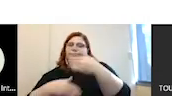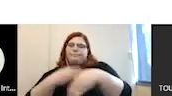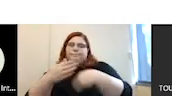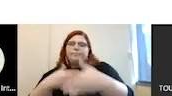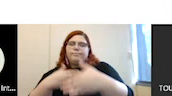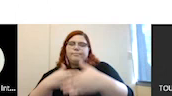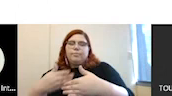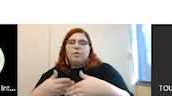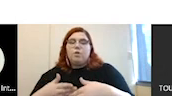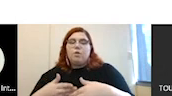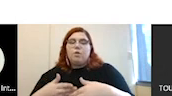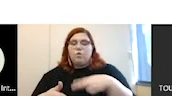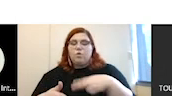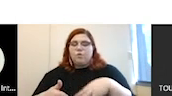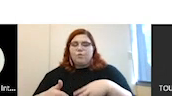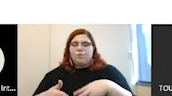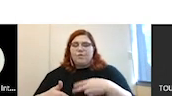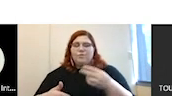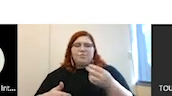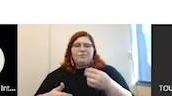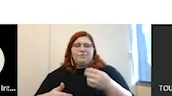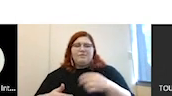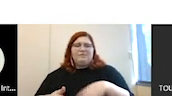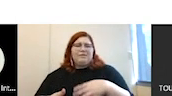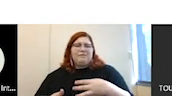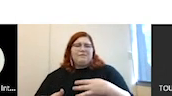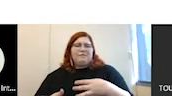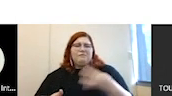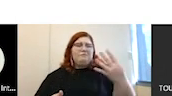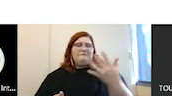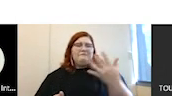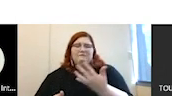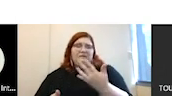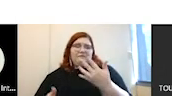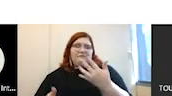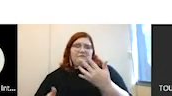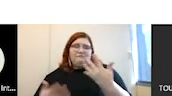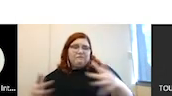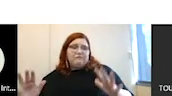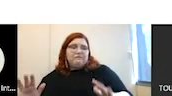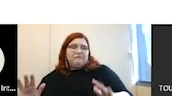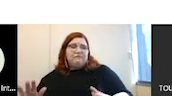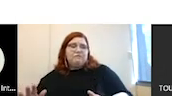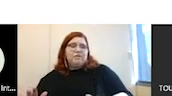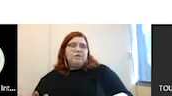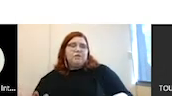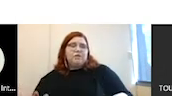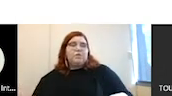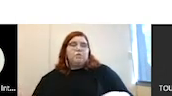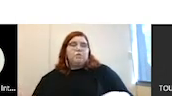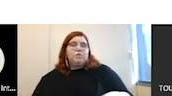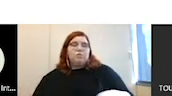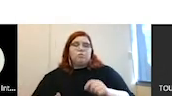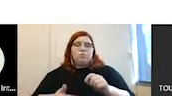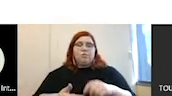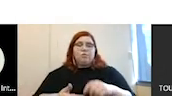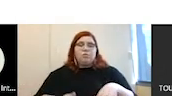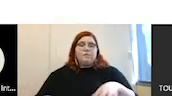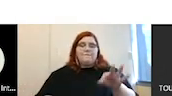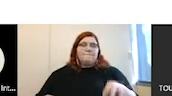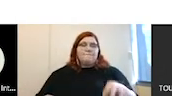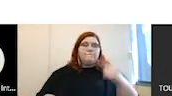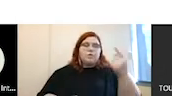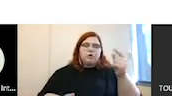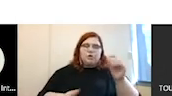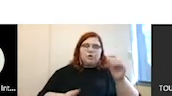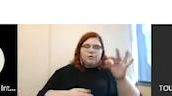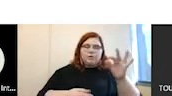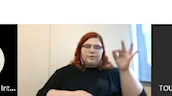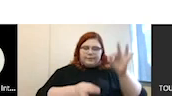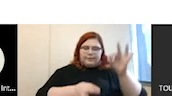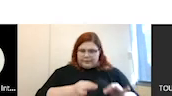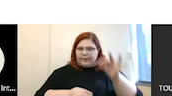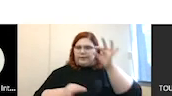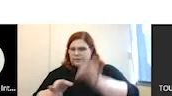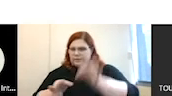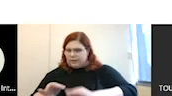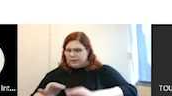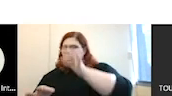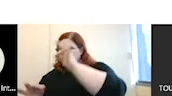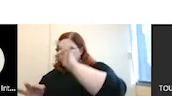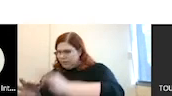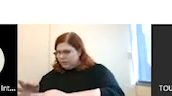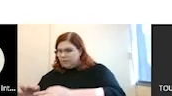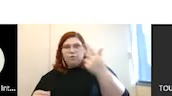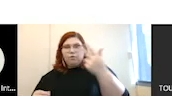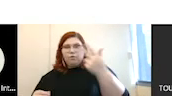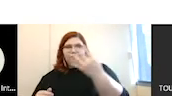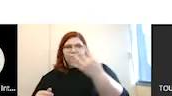read 5 steps. So they have their first step, and then they make a choice, and they make a choice. So we have 3, 4, 5.